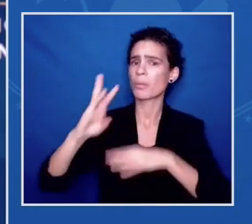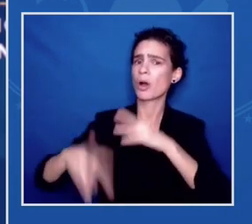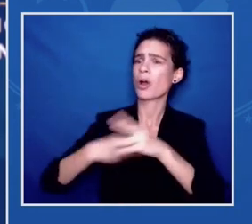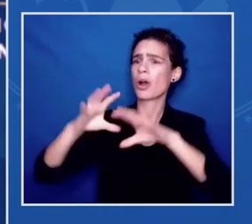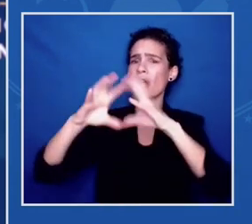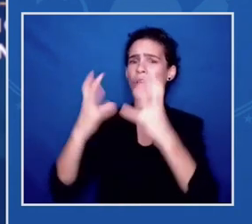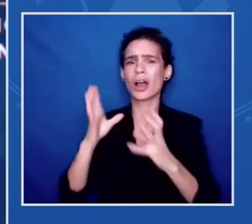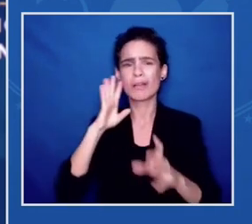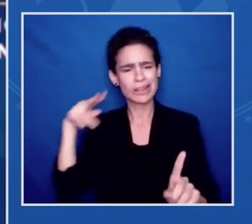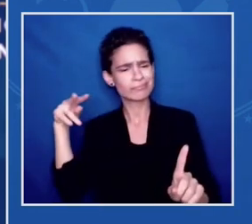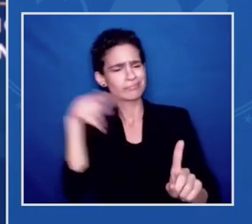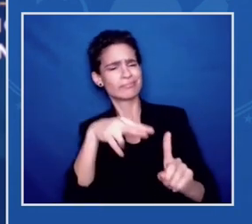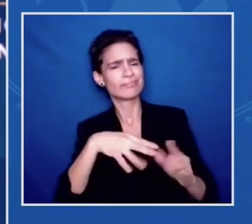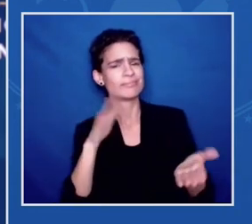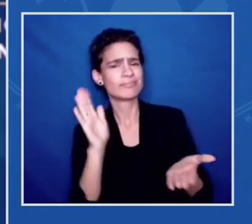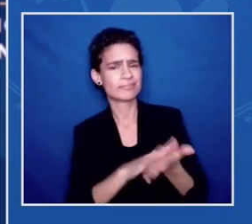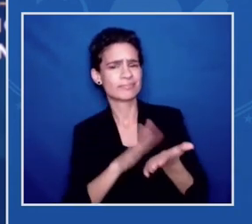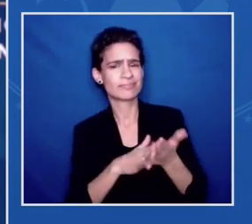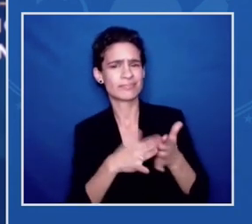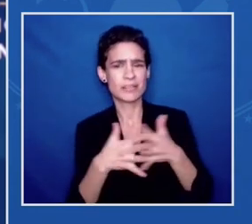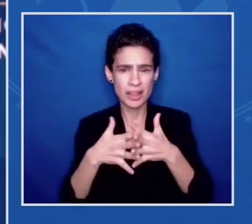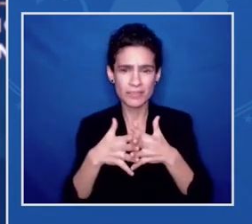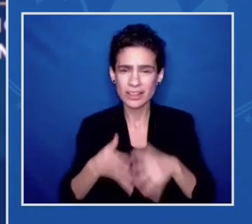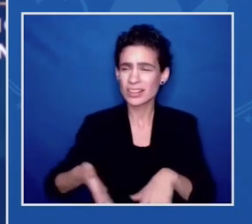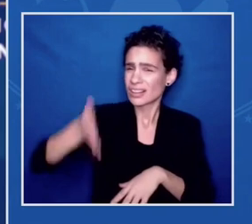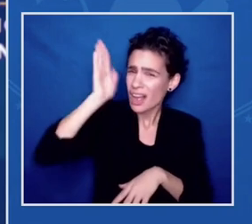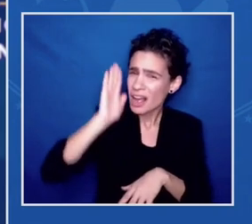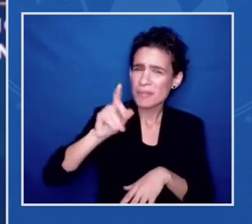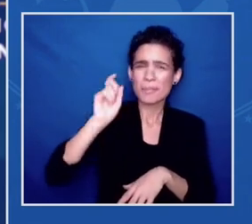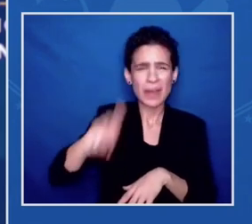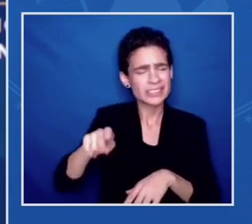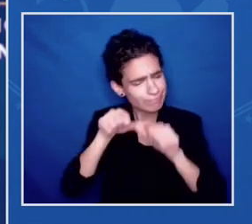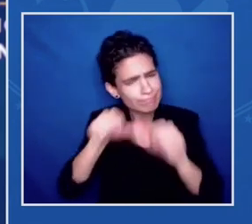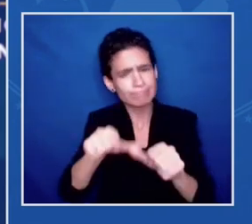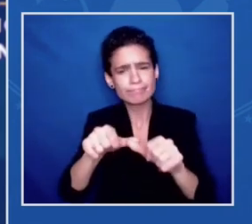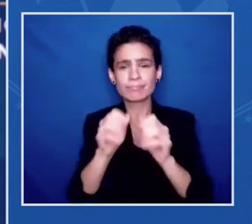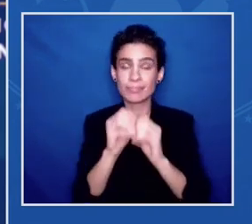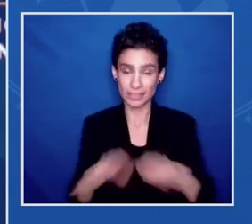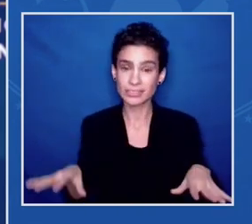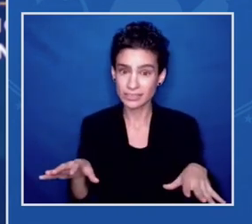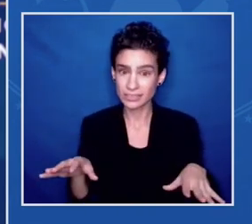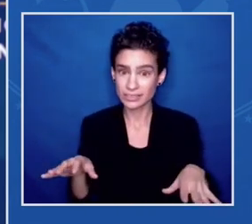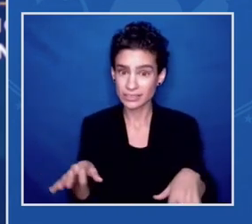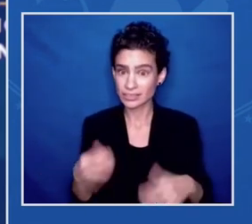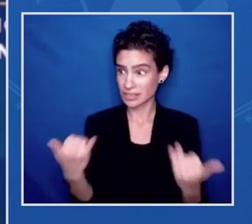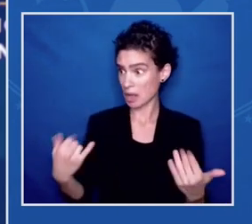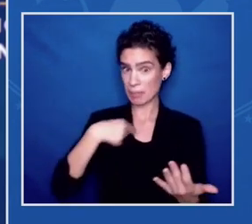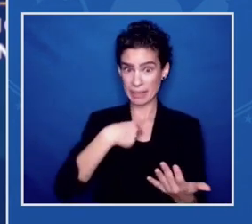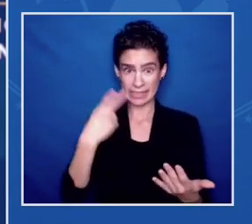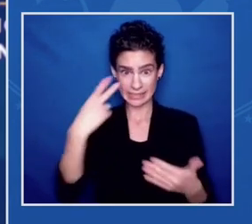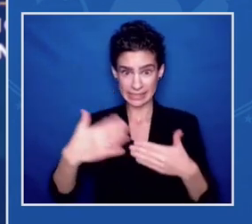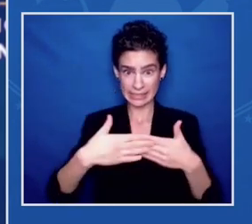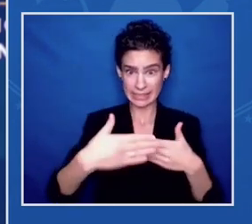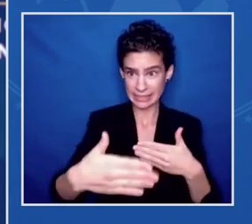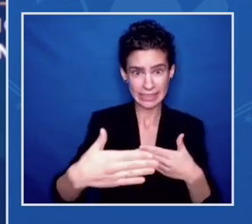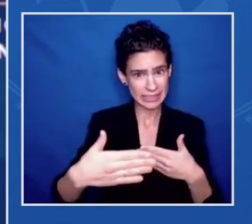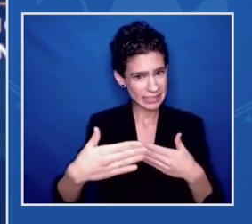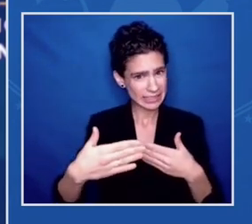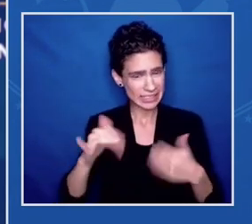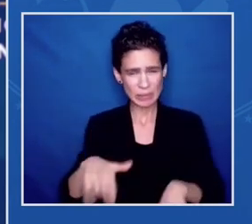will forever applaud and God must forever bless. The way is plain here,